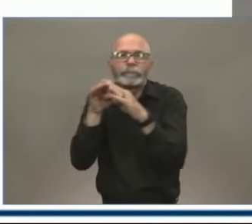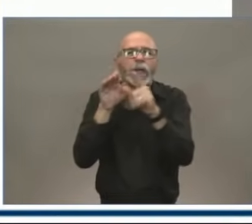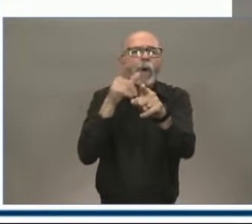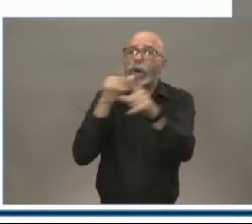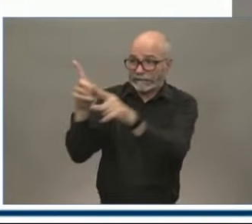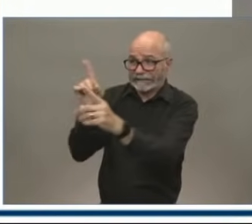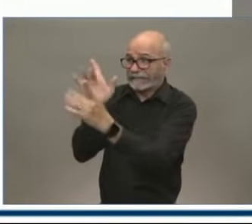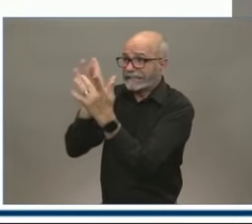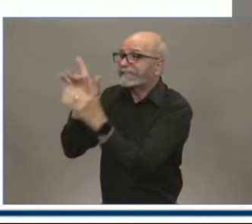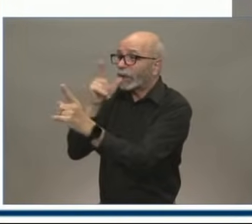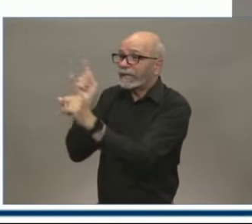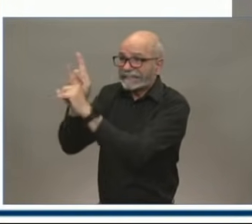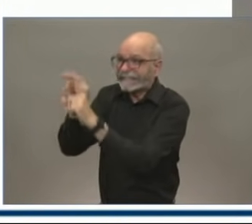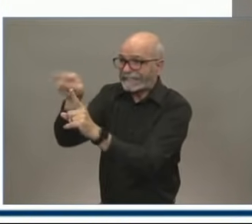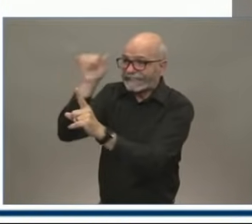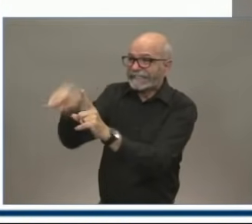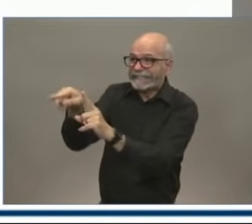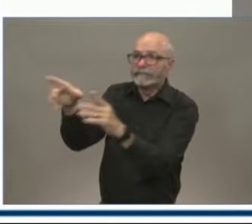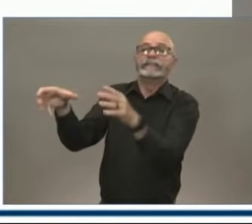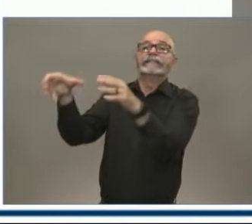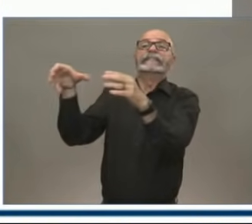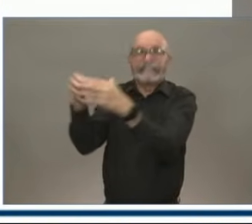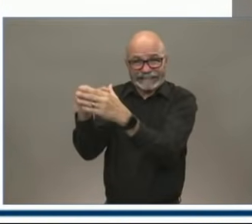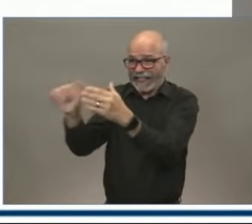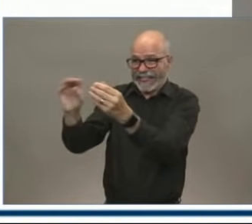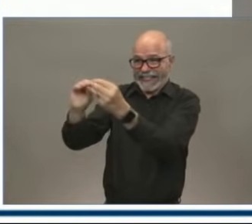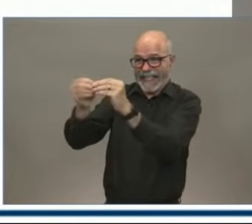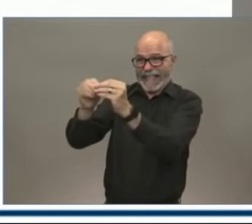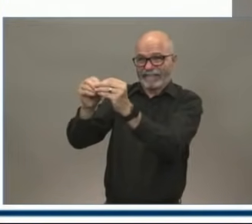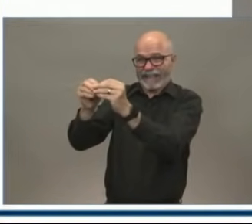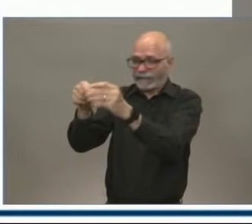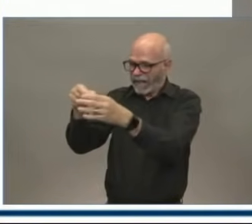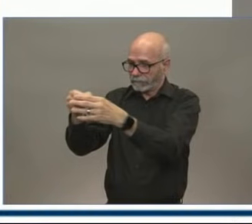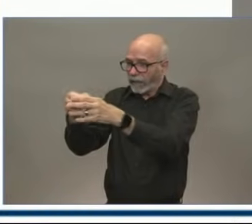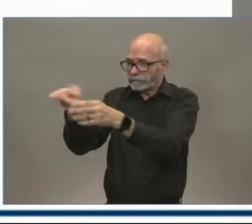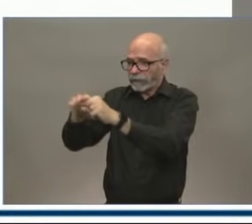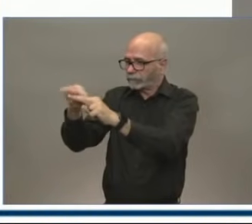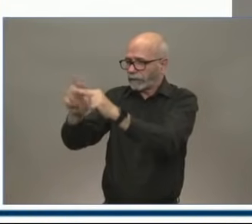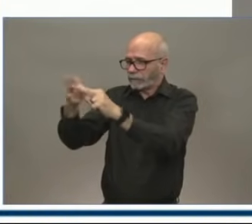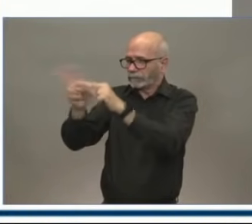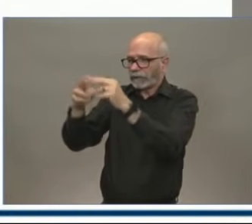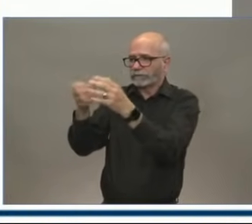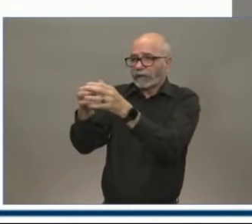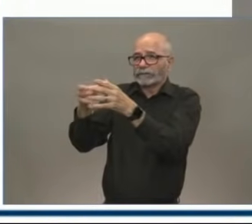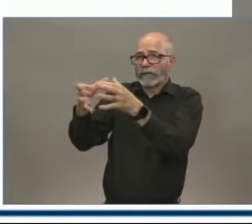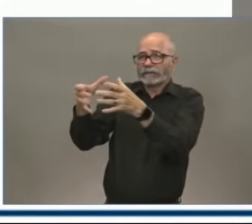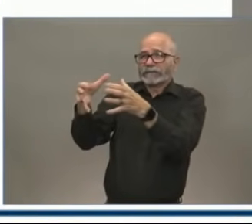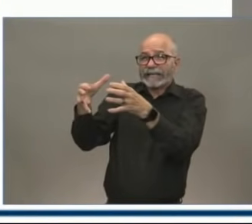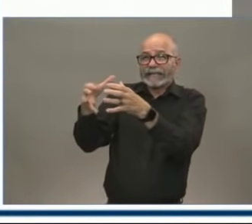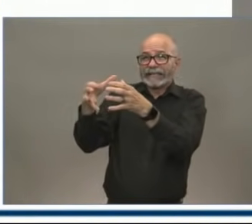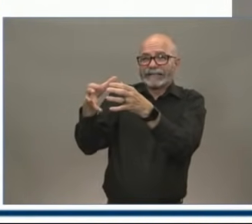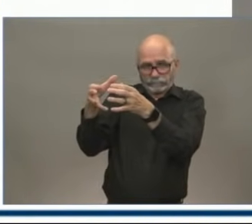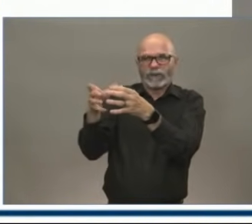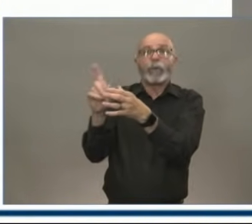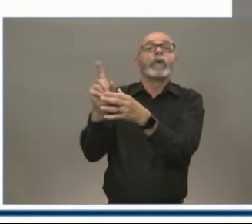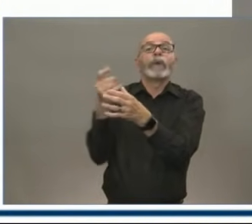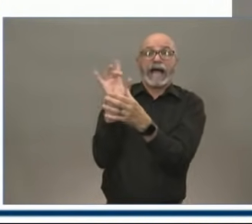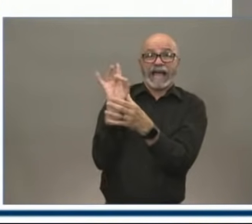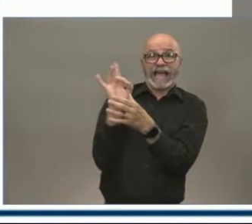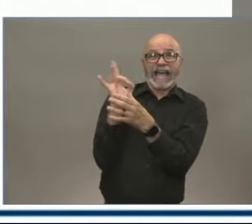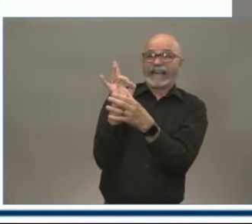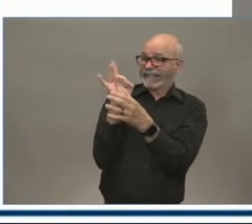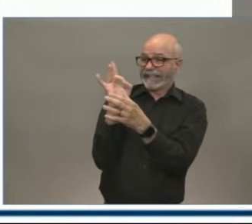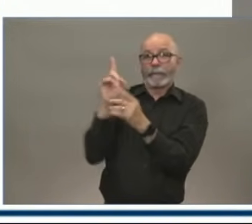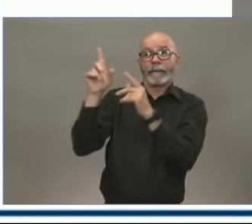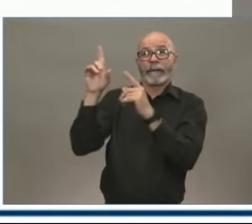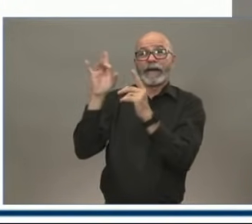week. That number has grown since Friday. We now have, on average, 8 close contacts per positive case. And to